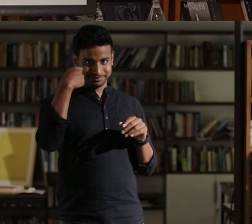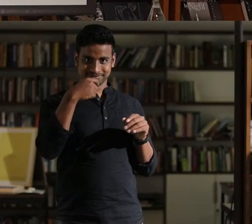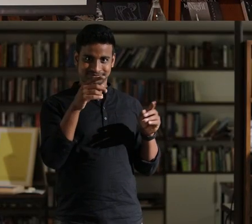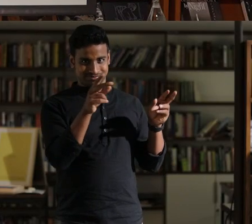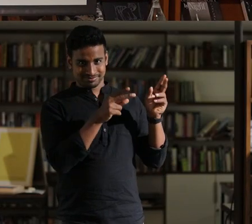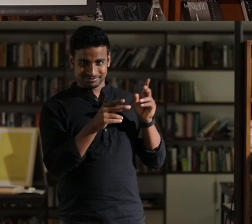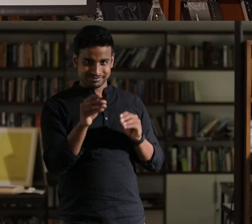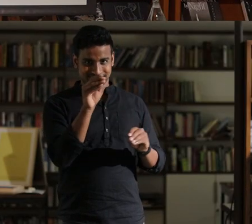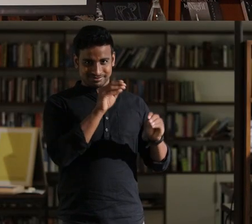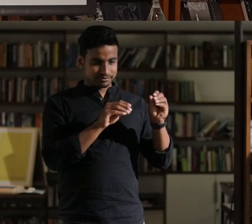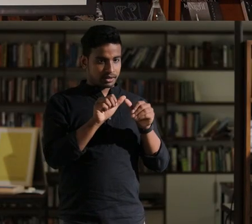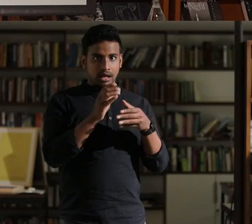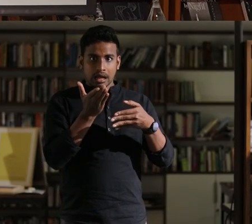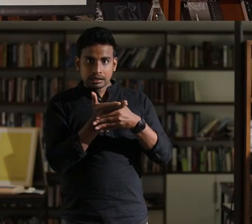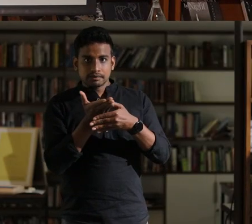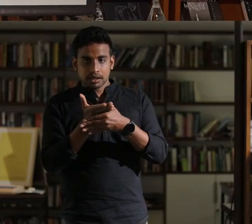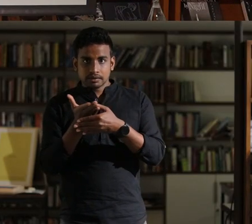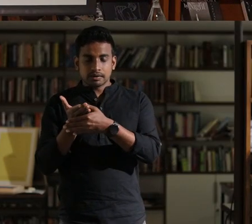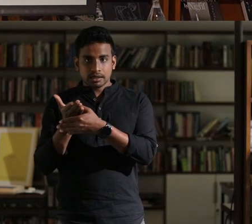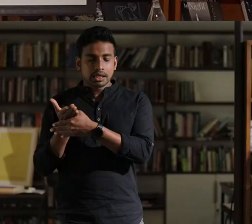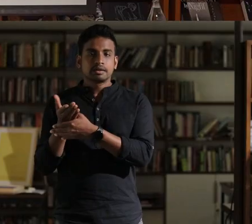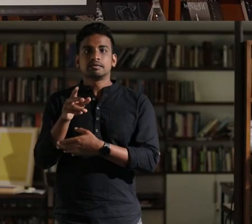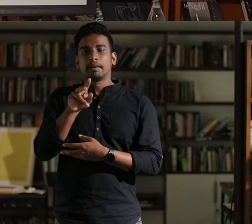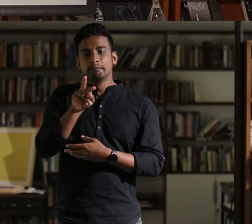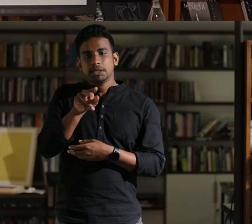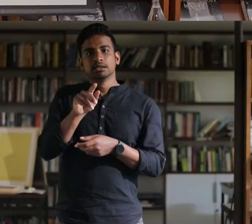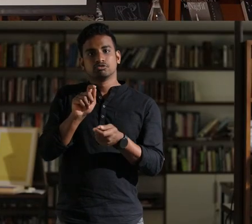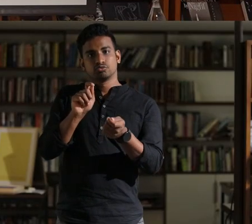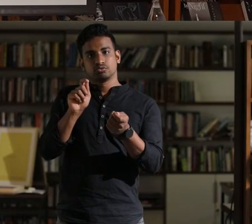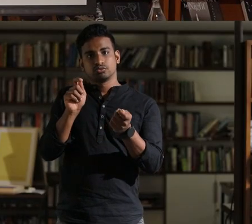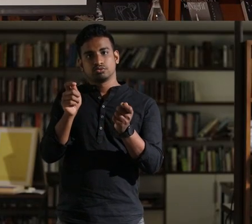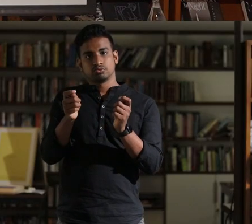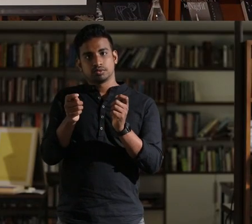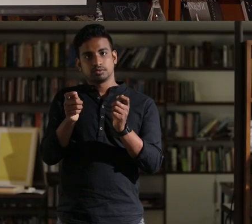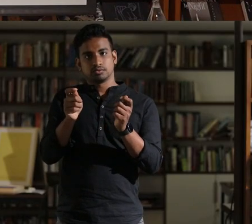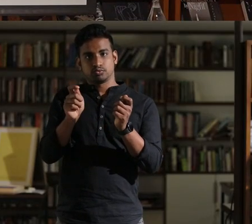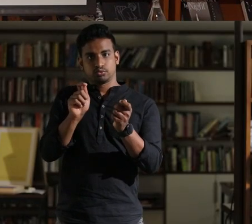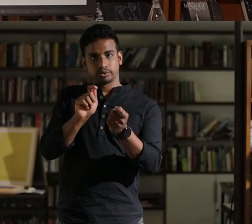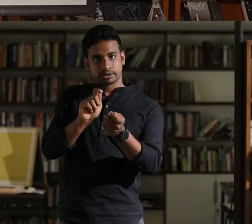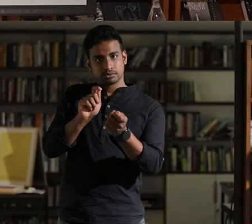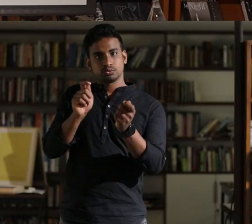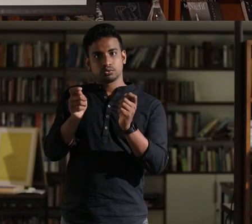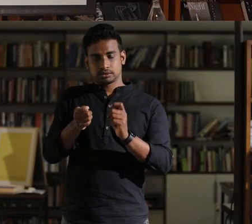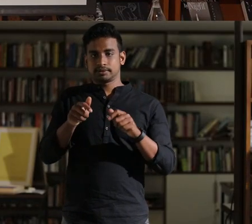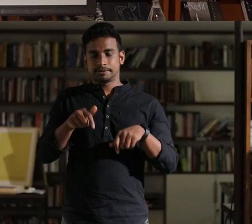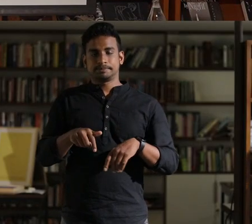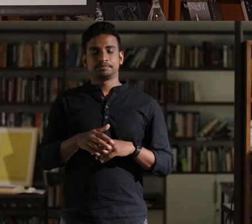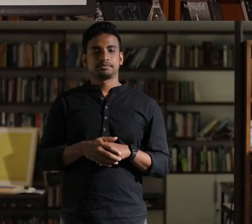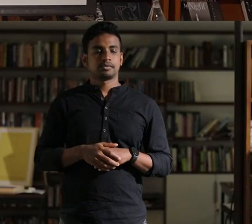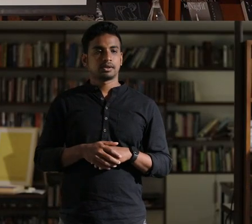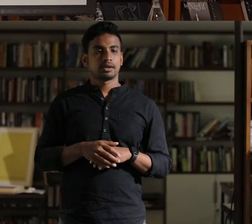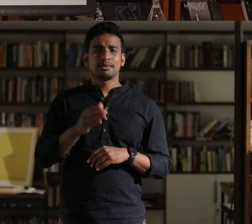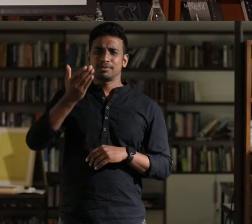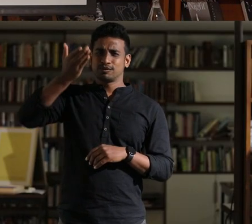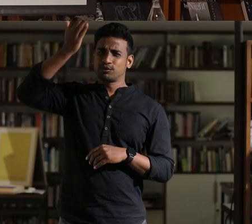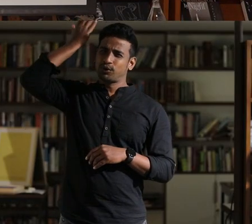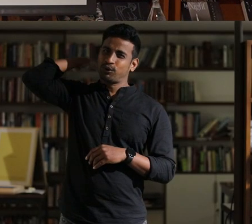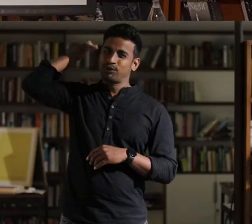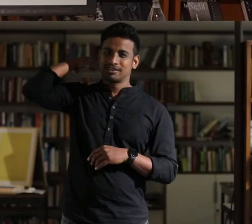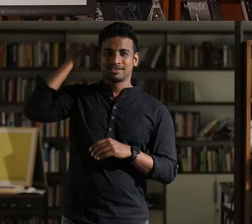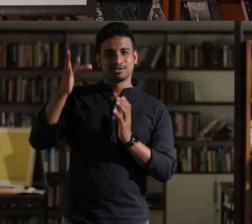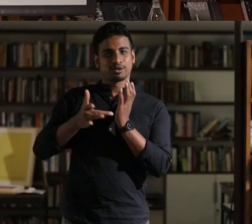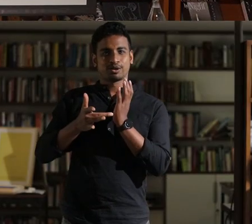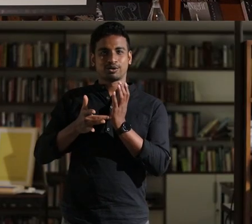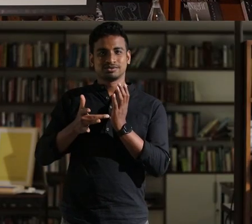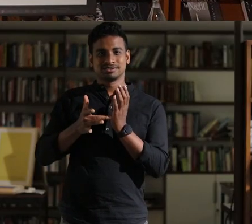from the work it does changes. It's like traditional technology was adaptive, and